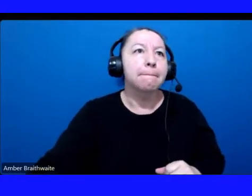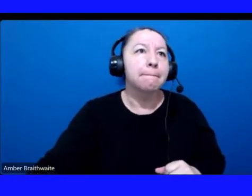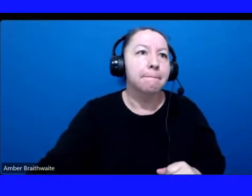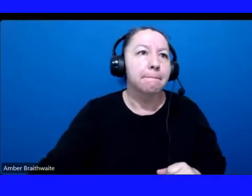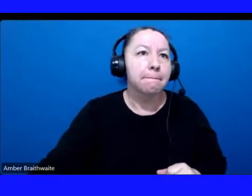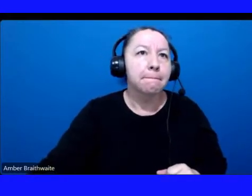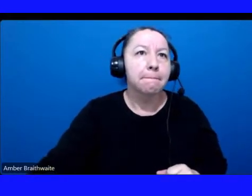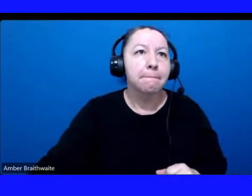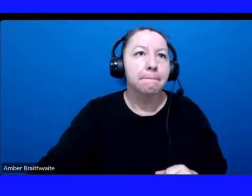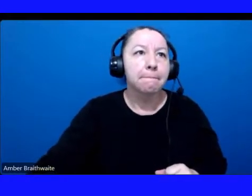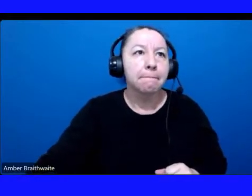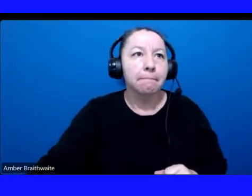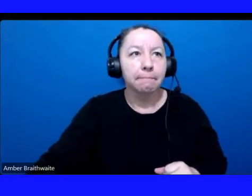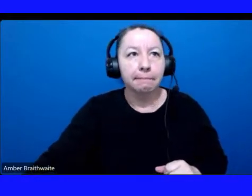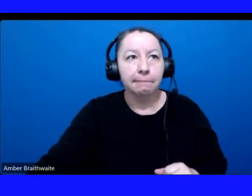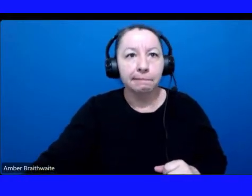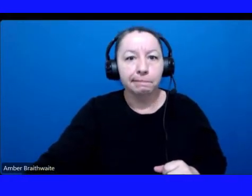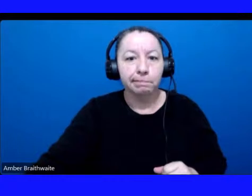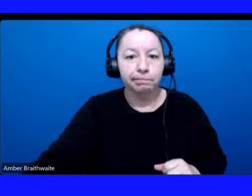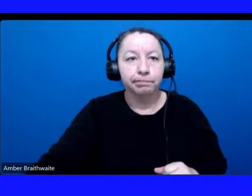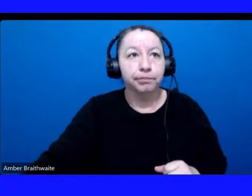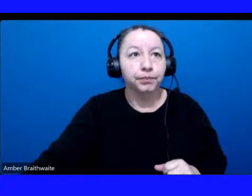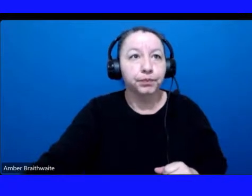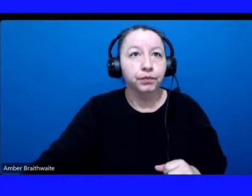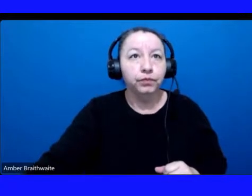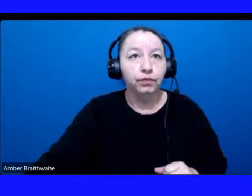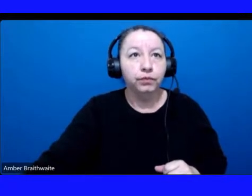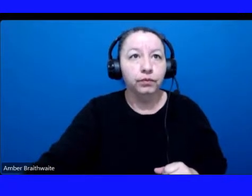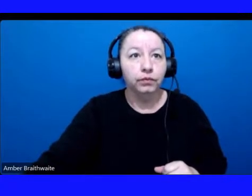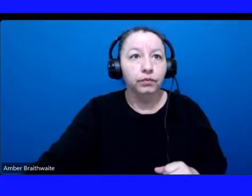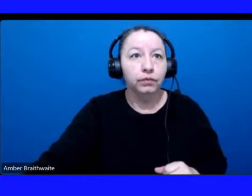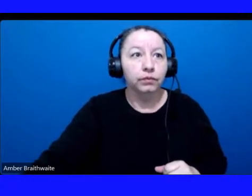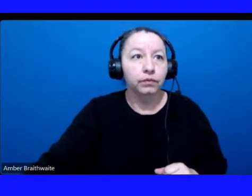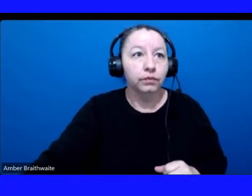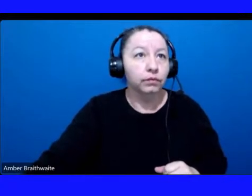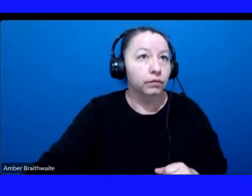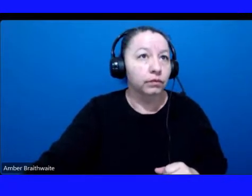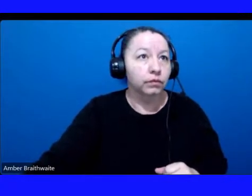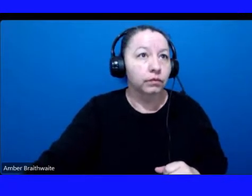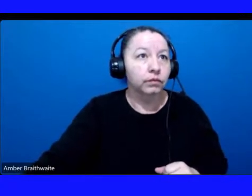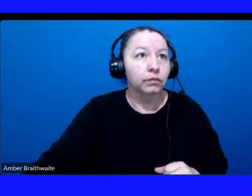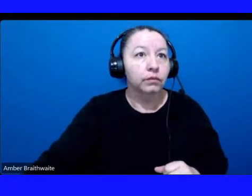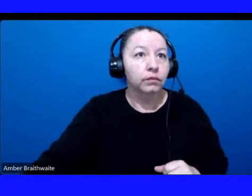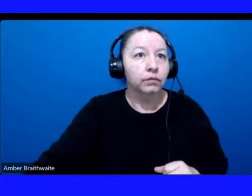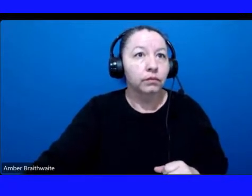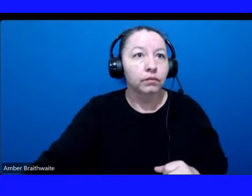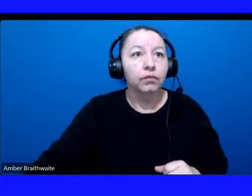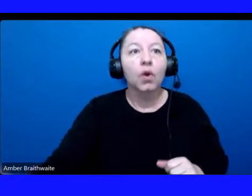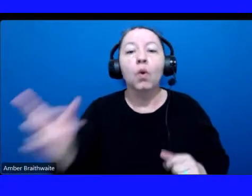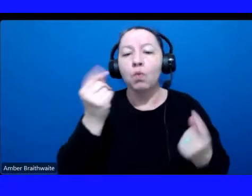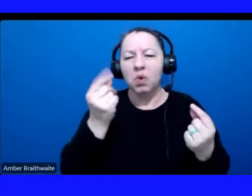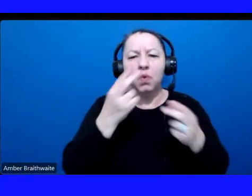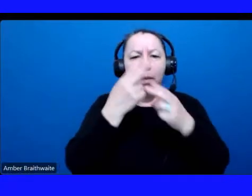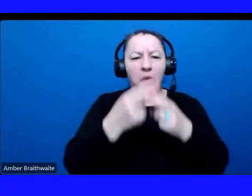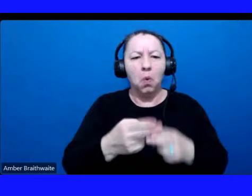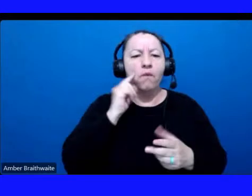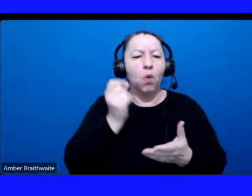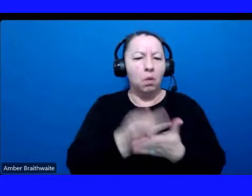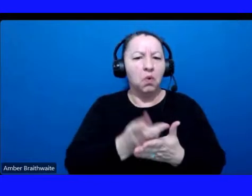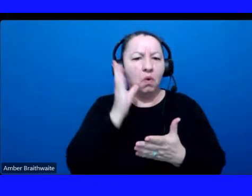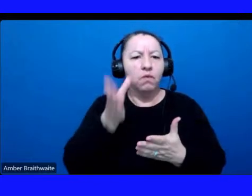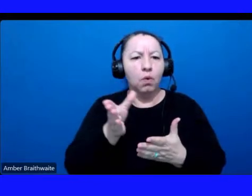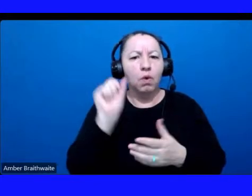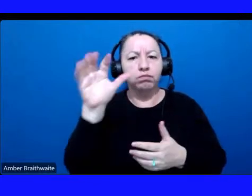Oh, the And is button disappeared. Yes, please. there we are. And Dr. Martone, I didn't see you there, but I can't quite make out. Is